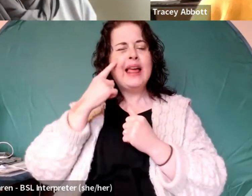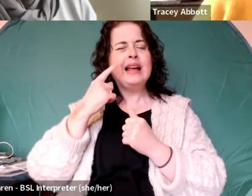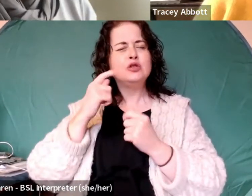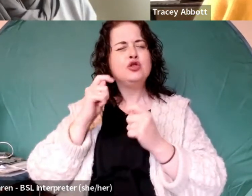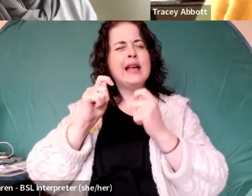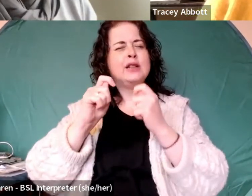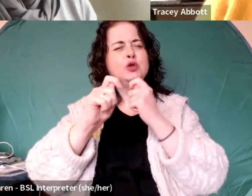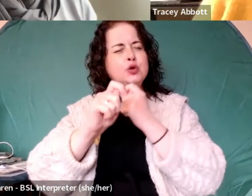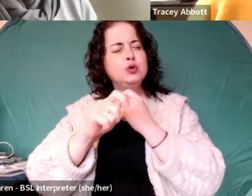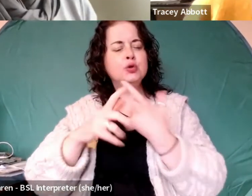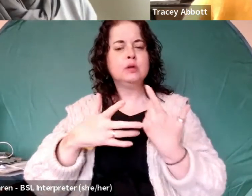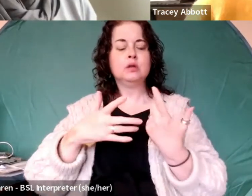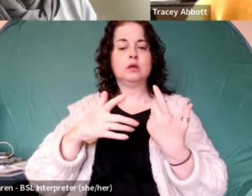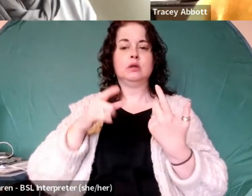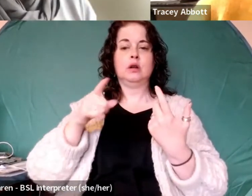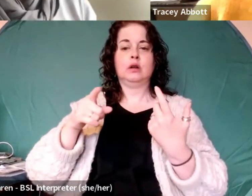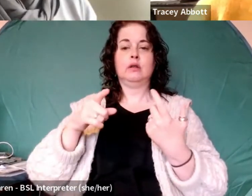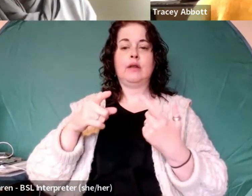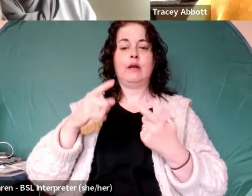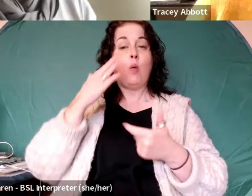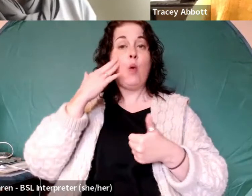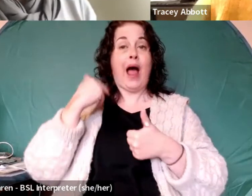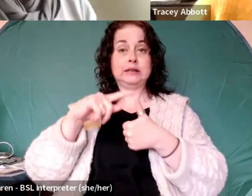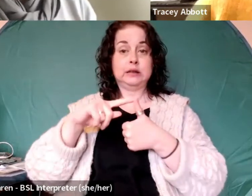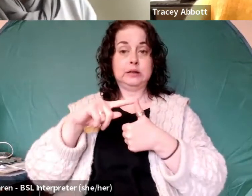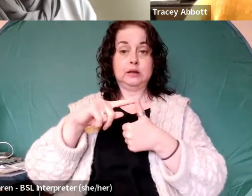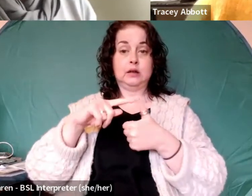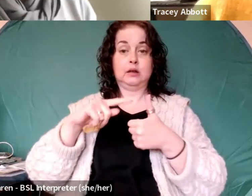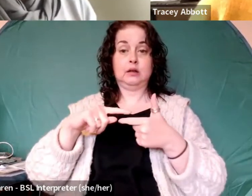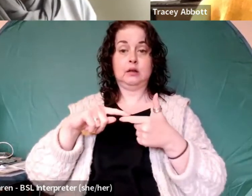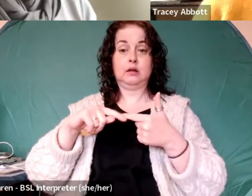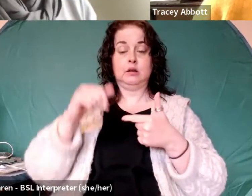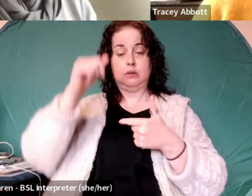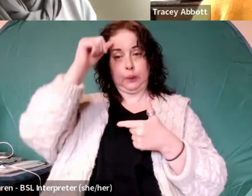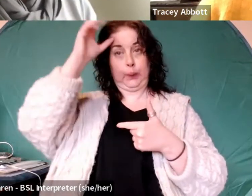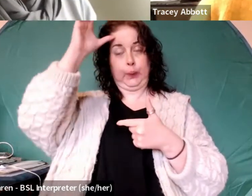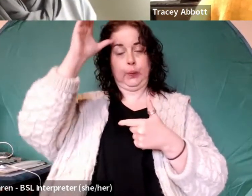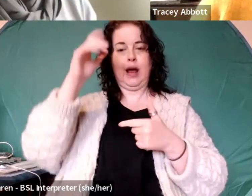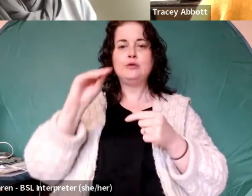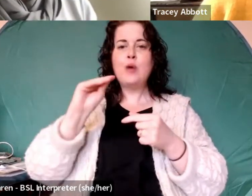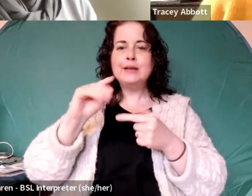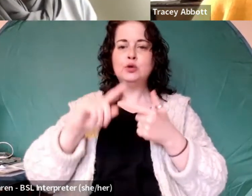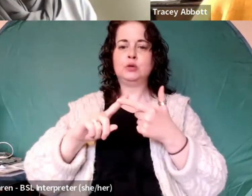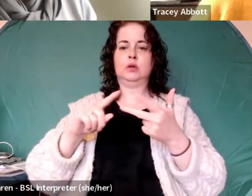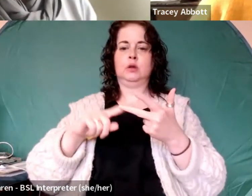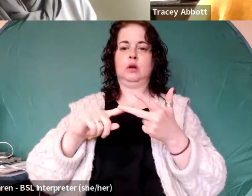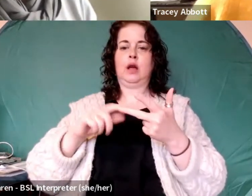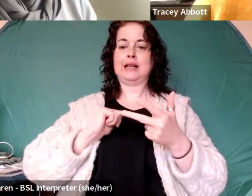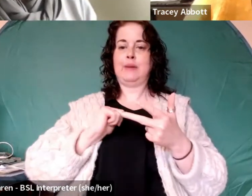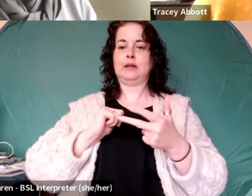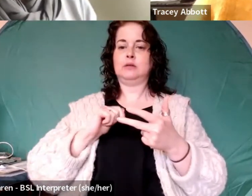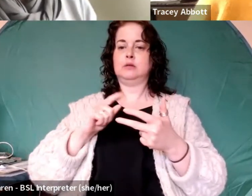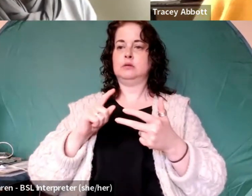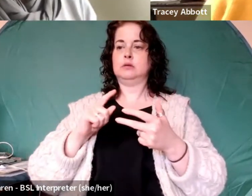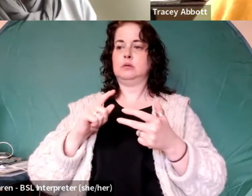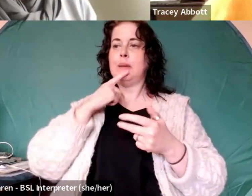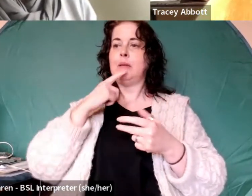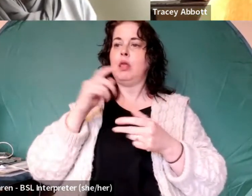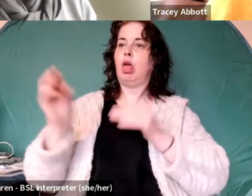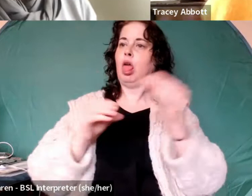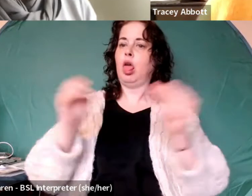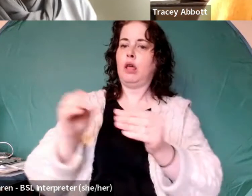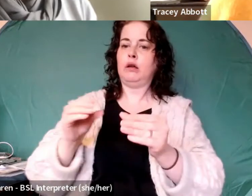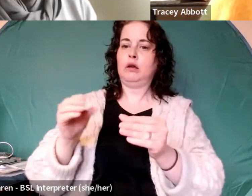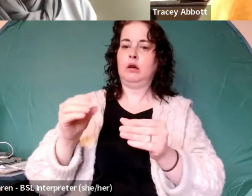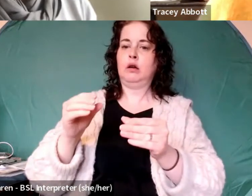for a lot of companies, they tend to be white. So you've got white, highly educated individuals who expect that only white, highly educated individuals who